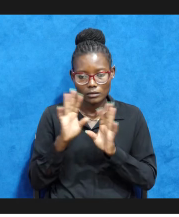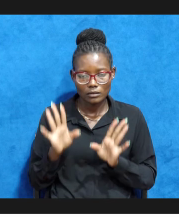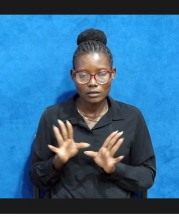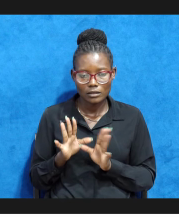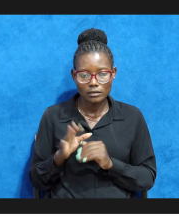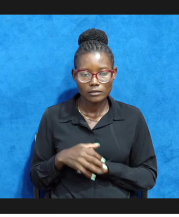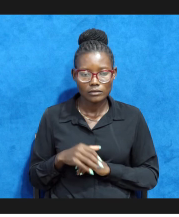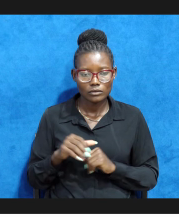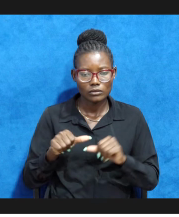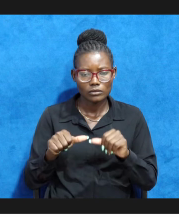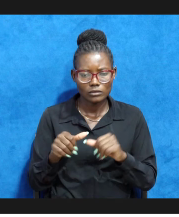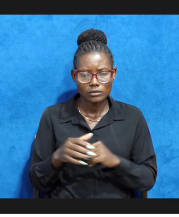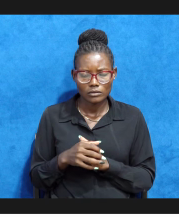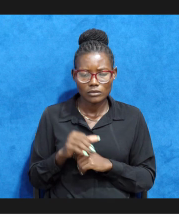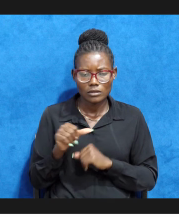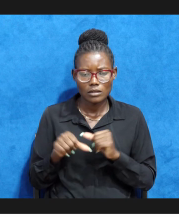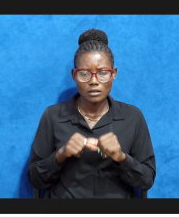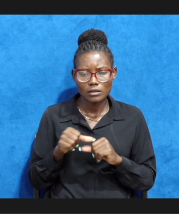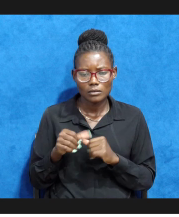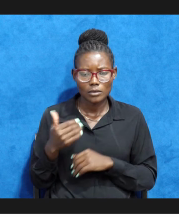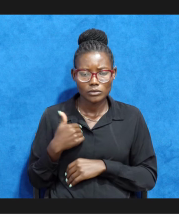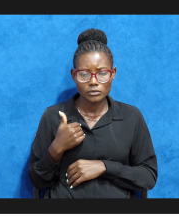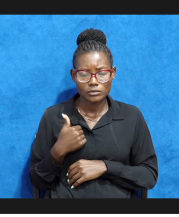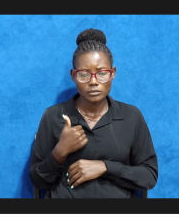Yes, I have one. Kindly.